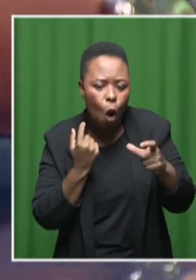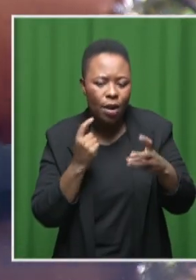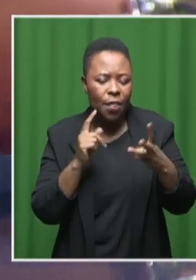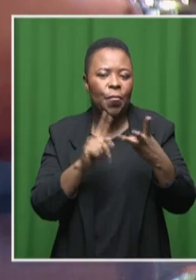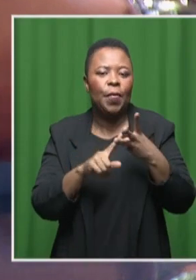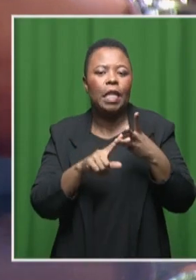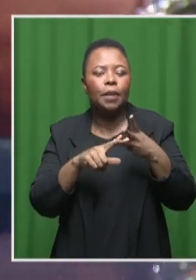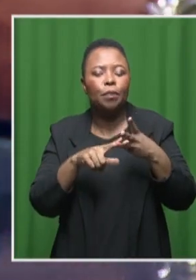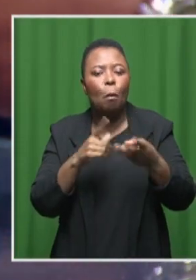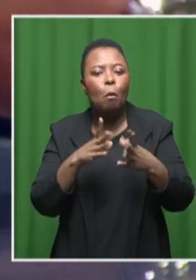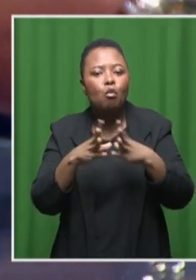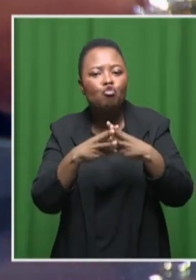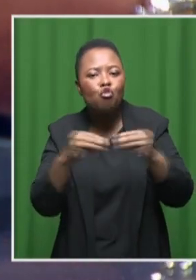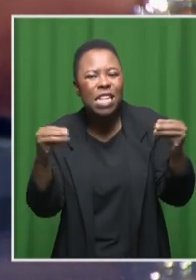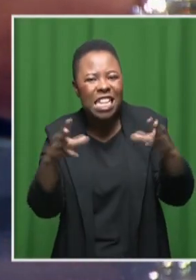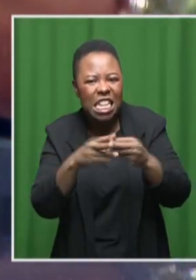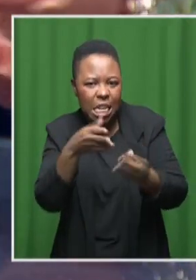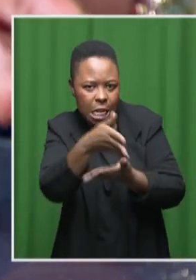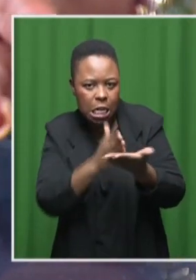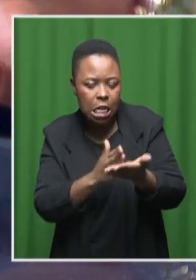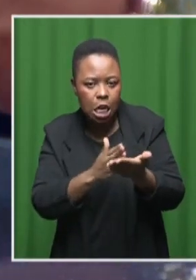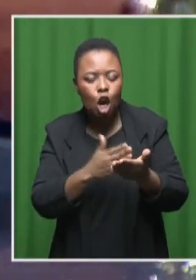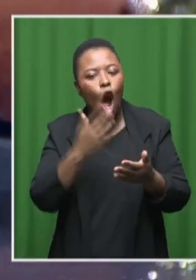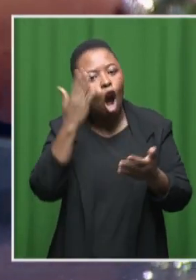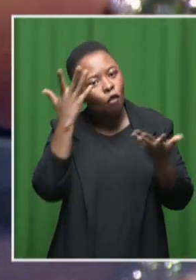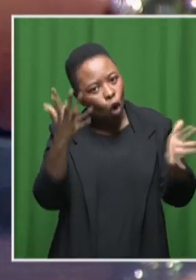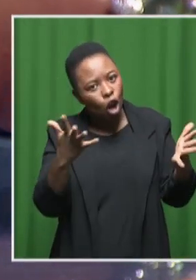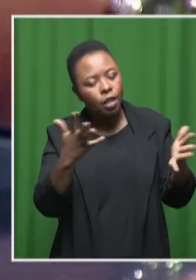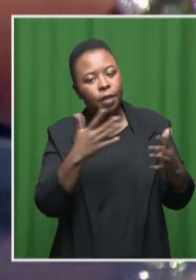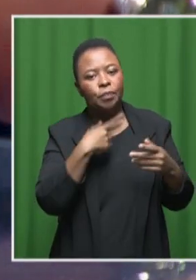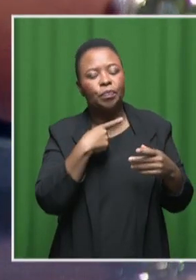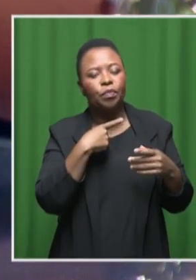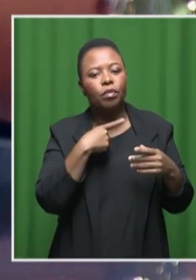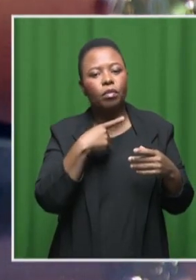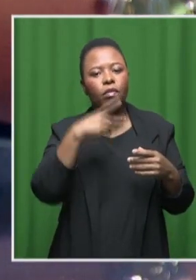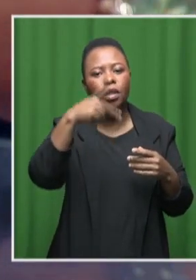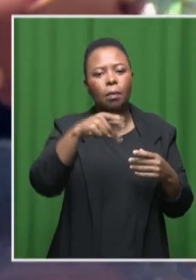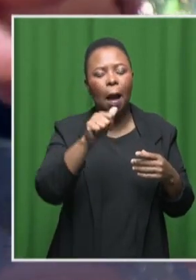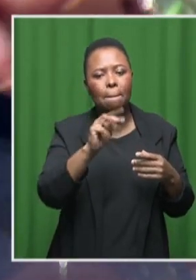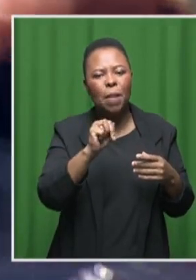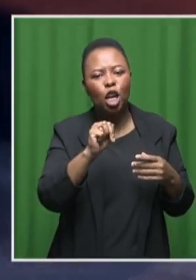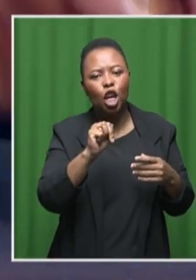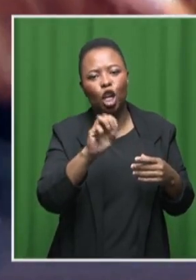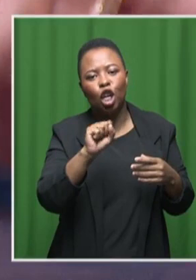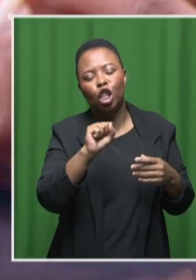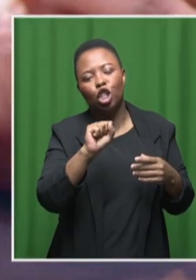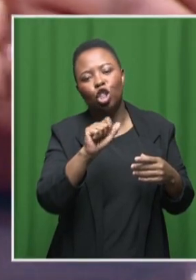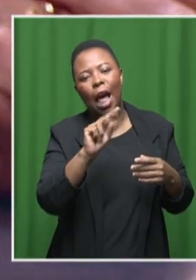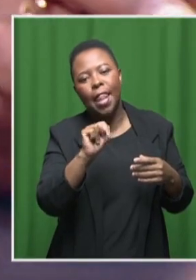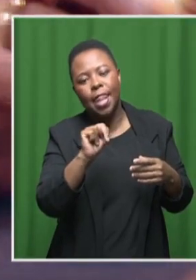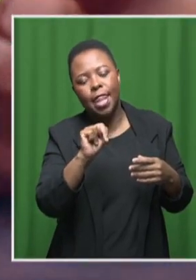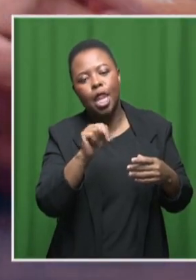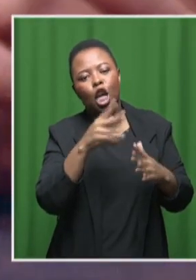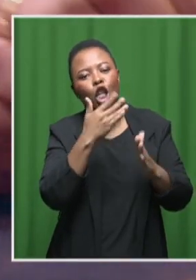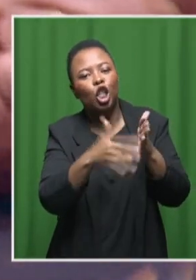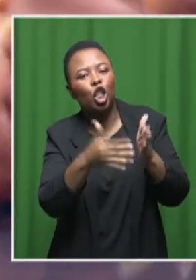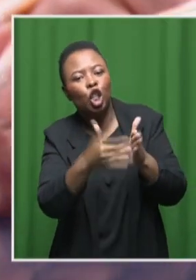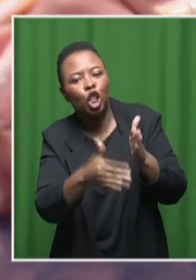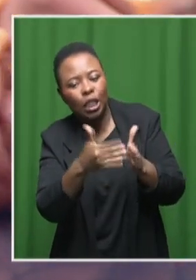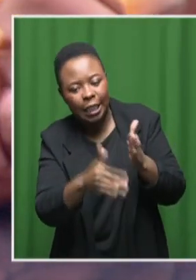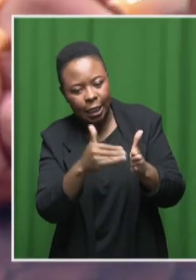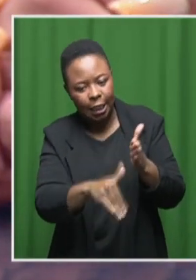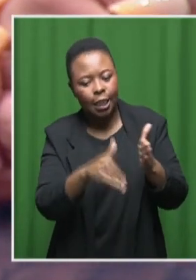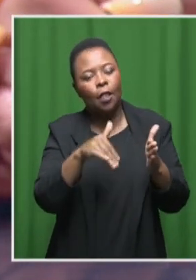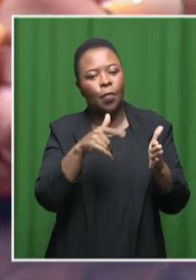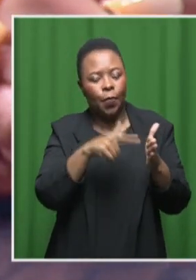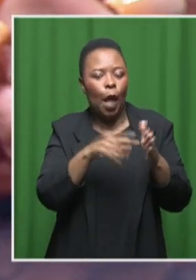loaf. Okay. And then of course you cannot have pasta without Parmesan cheese. And then I've got my greens on top to garnish. Okay. So